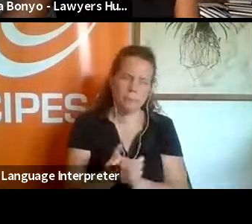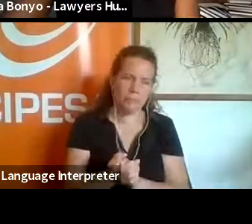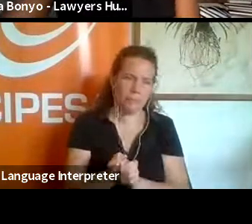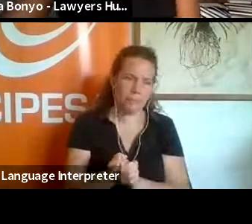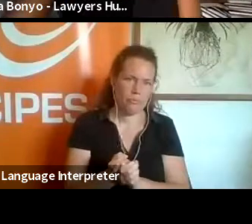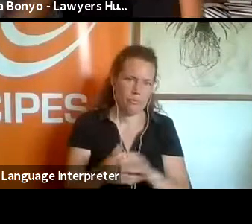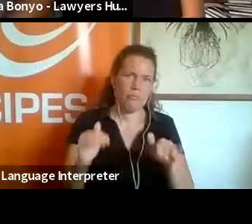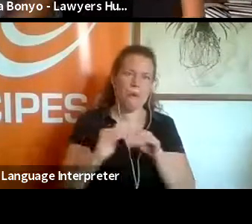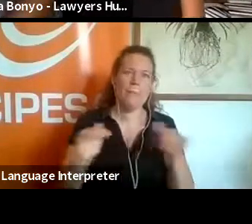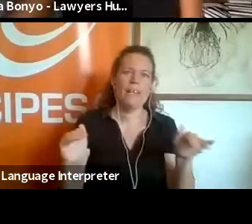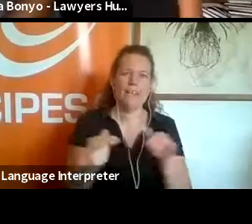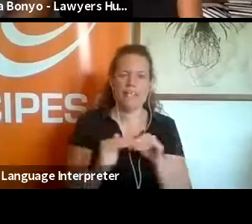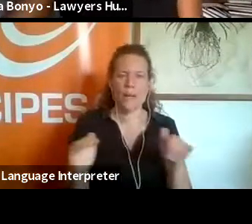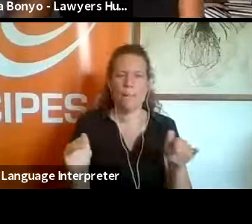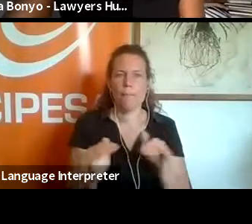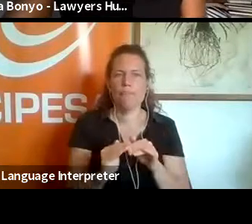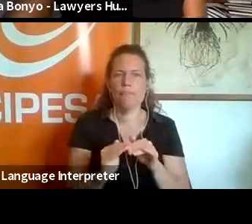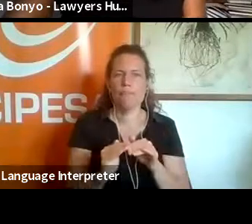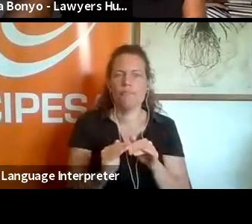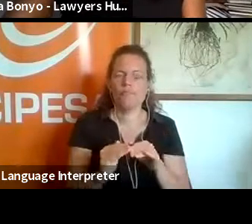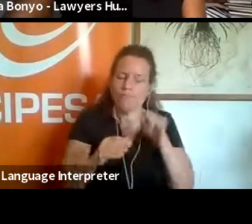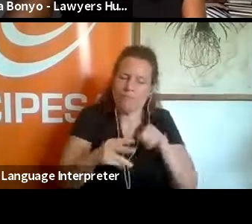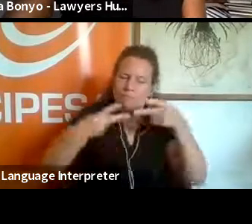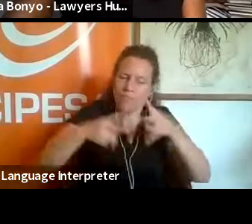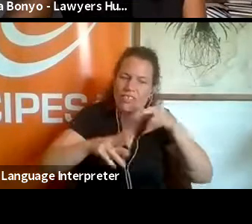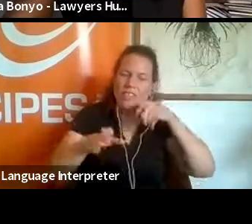Basically, taking off from that,